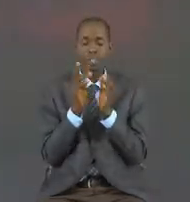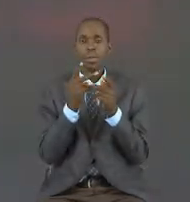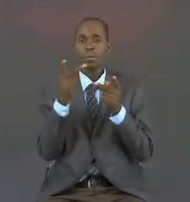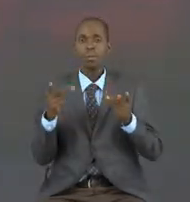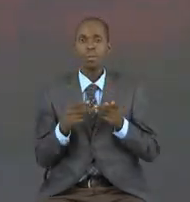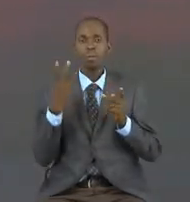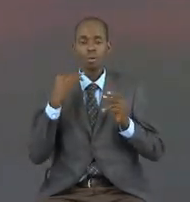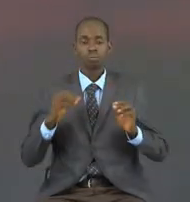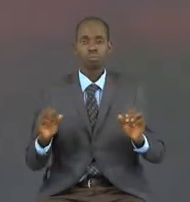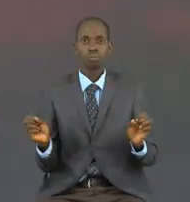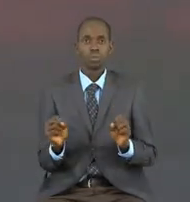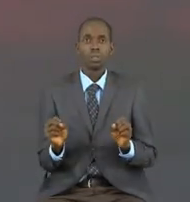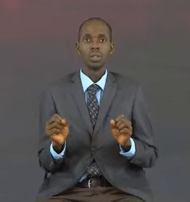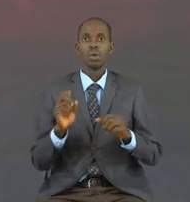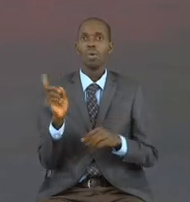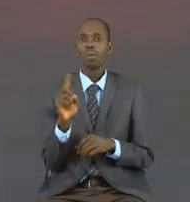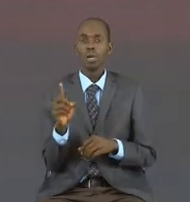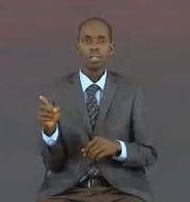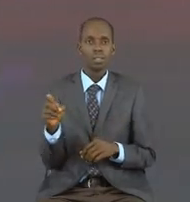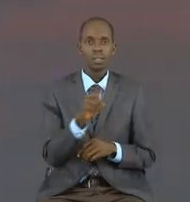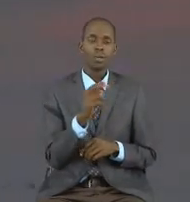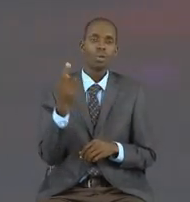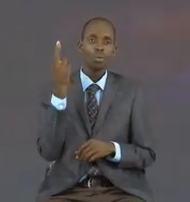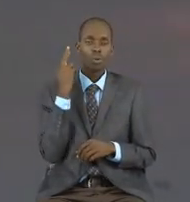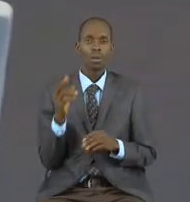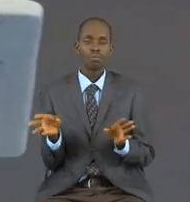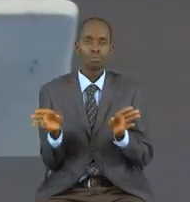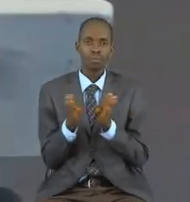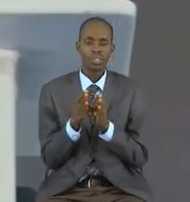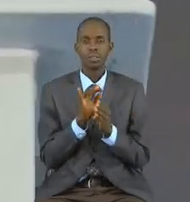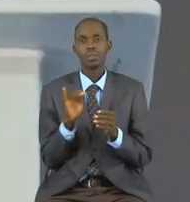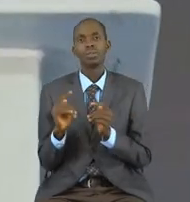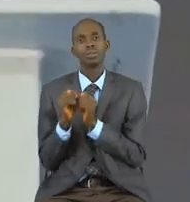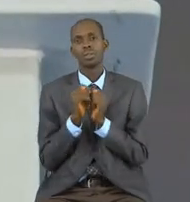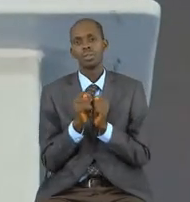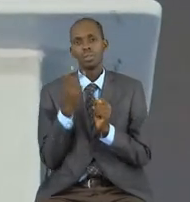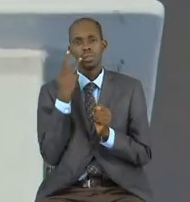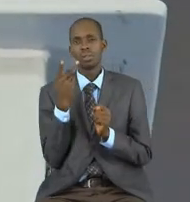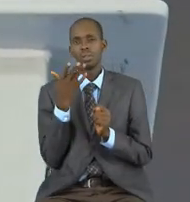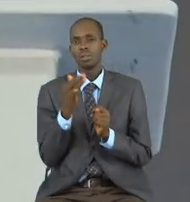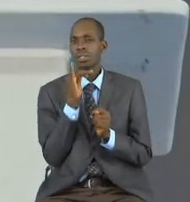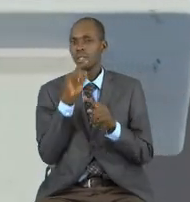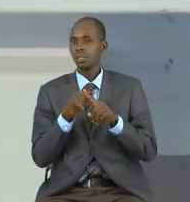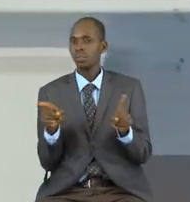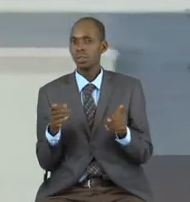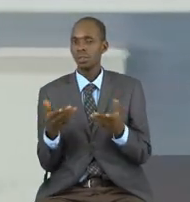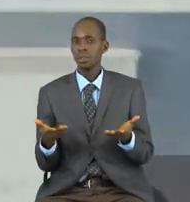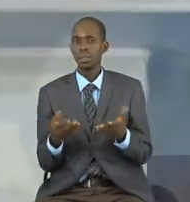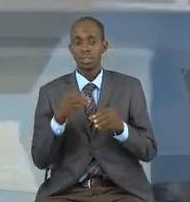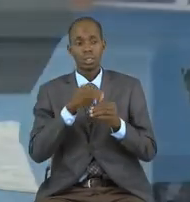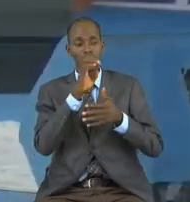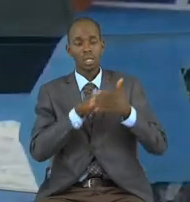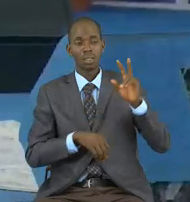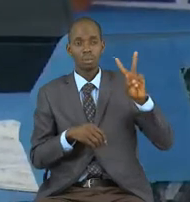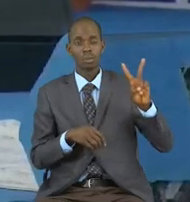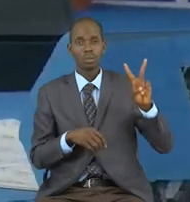shaking where they were assembled together. Do you see there's a difference here? Acts chapter 2, the